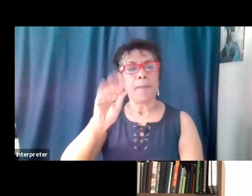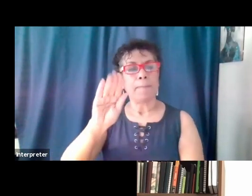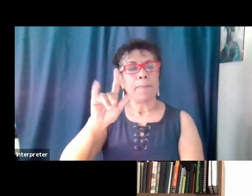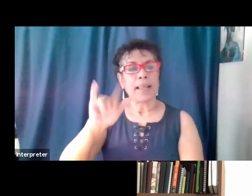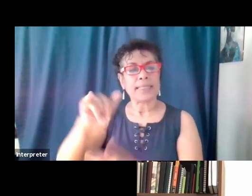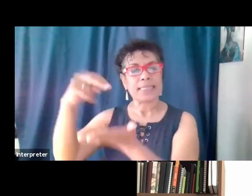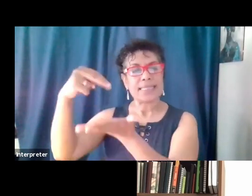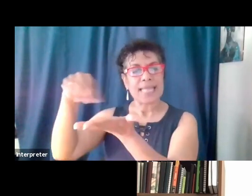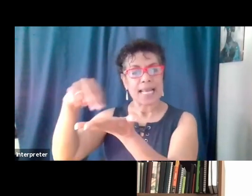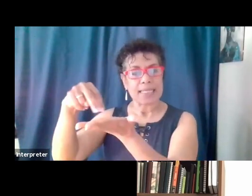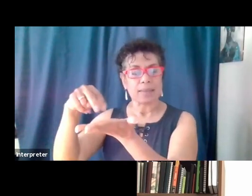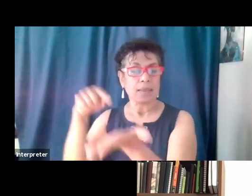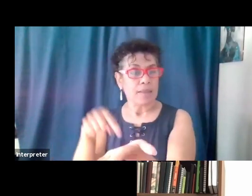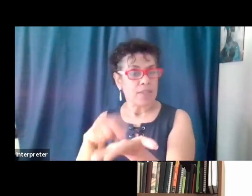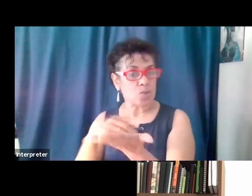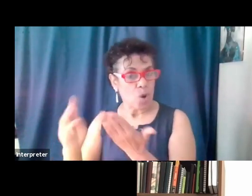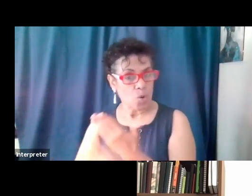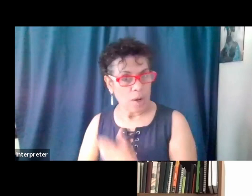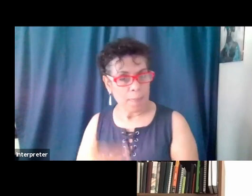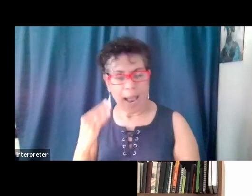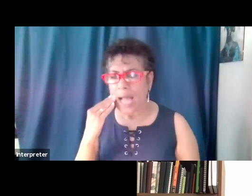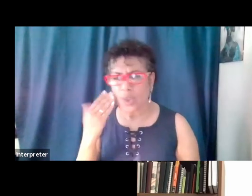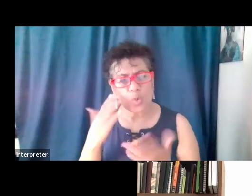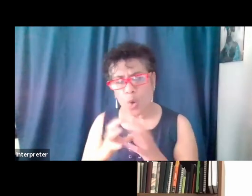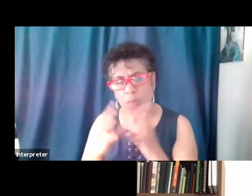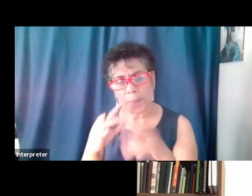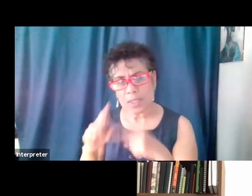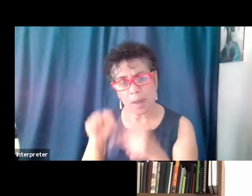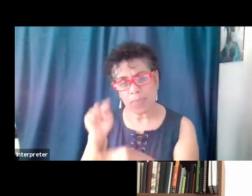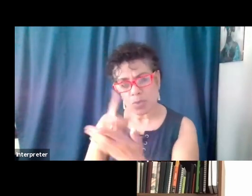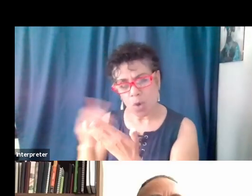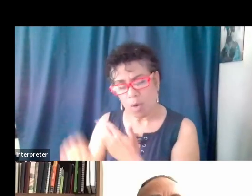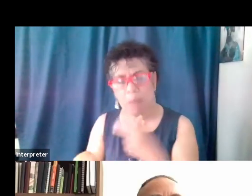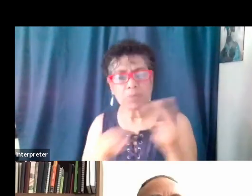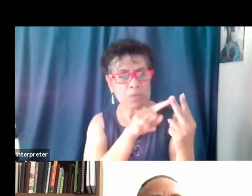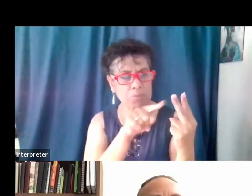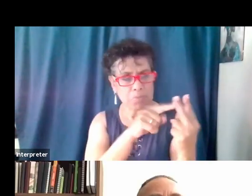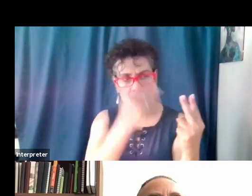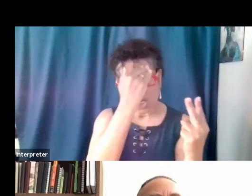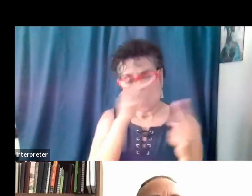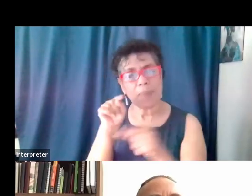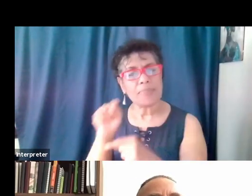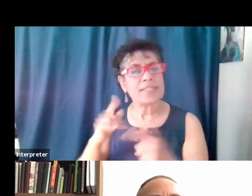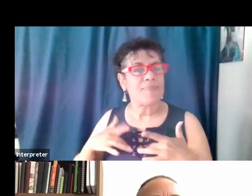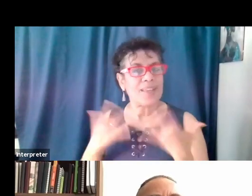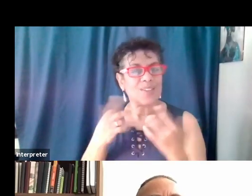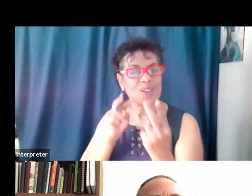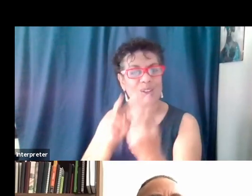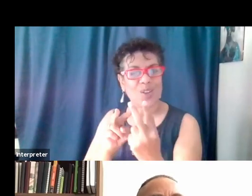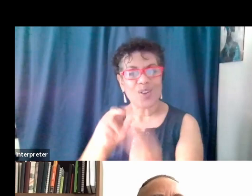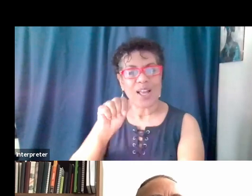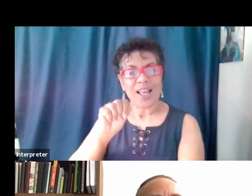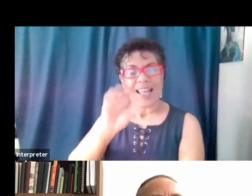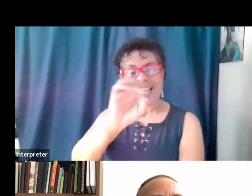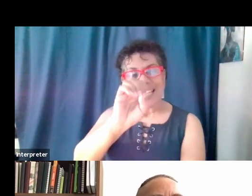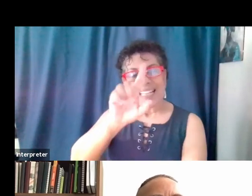amazing program. And actually, I know a little less about this one than I do some of our others. So I'm very excited to meet Elise and learn